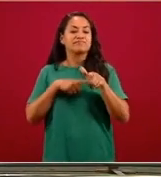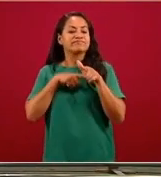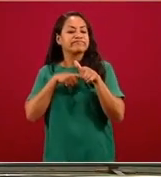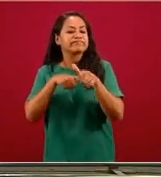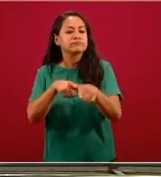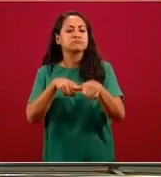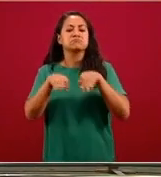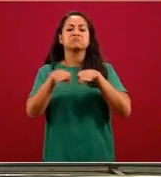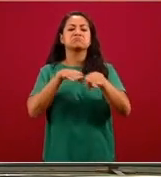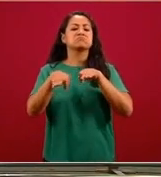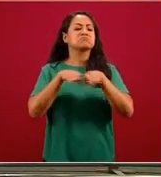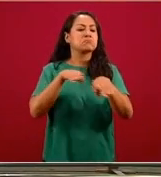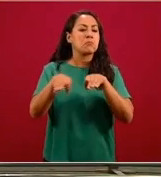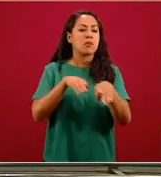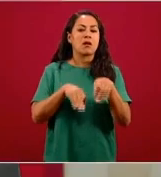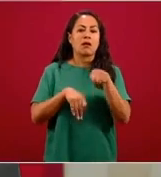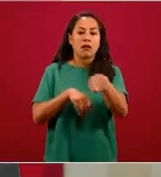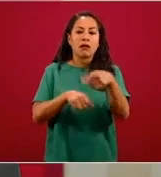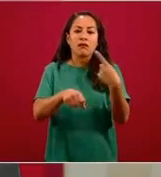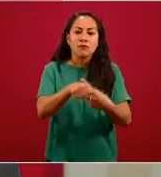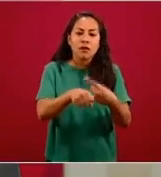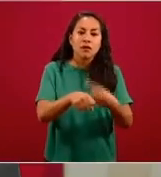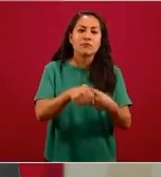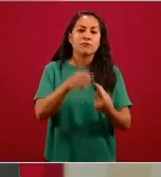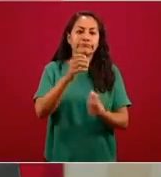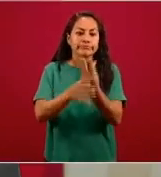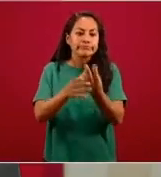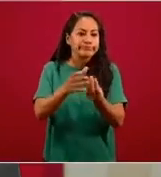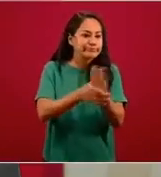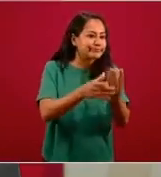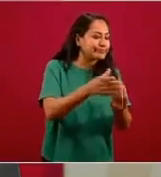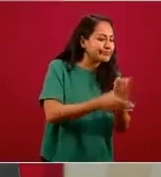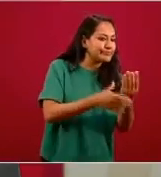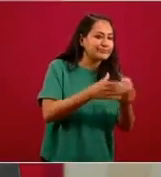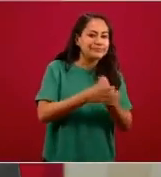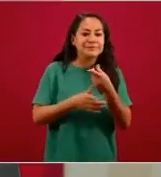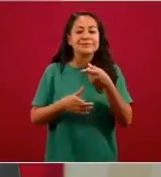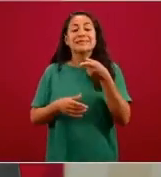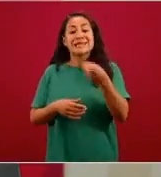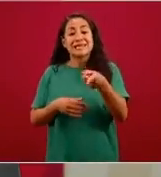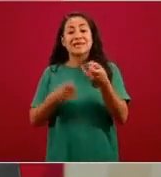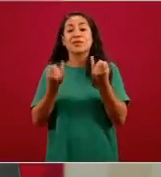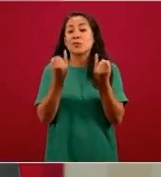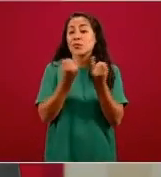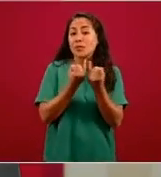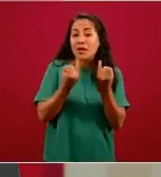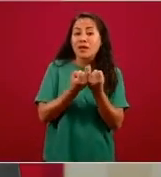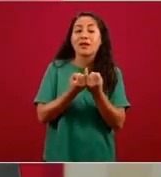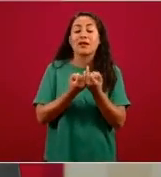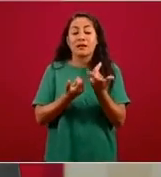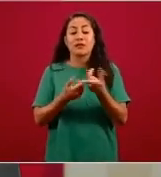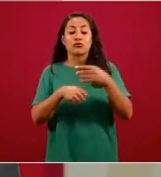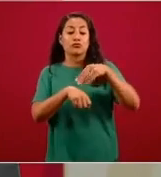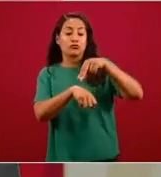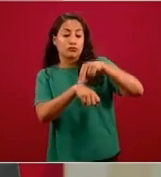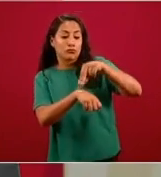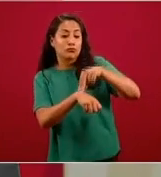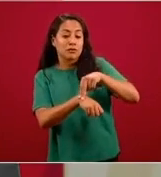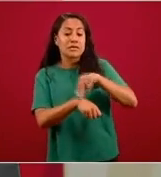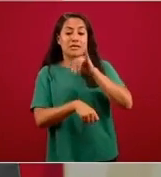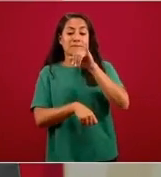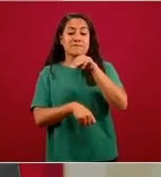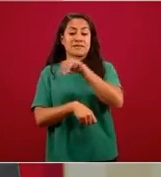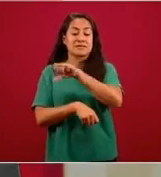the companies who have not stopped their activity and these workers and the need that they have